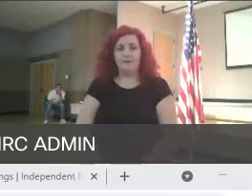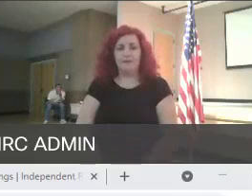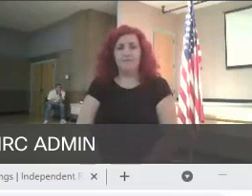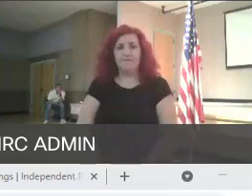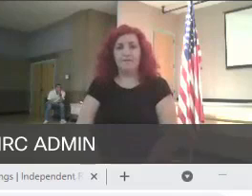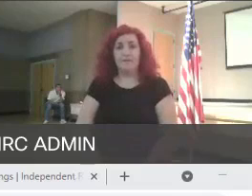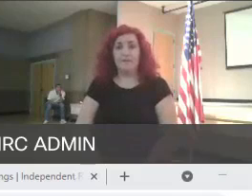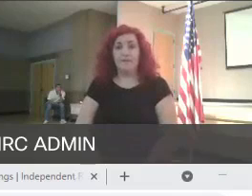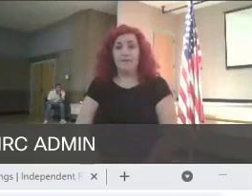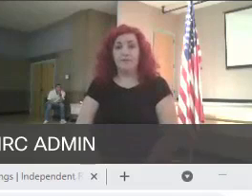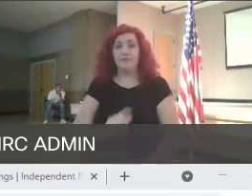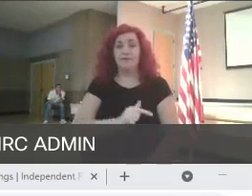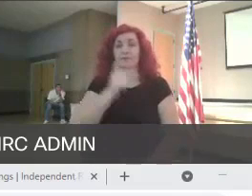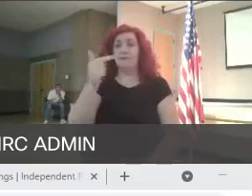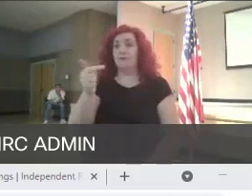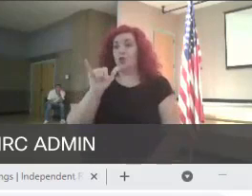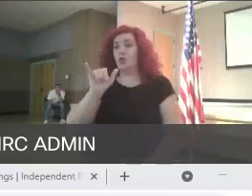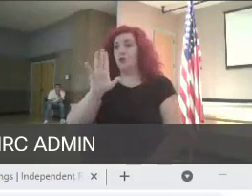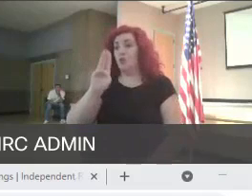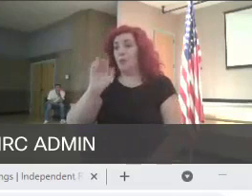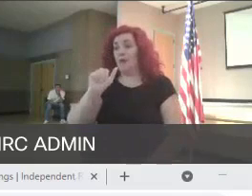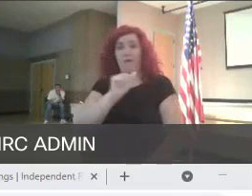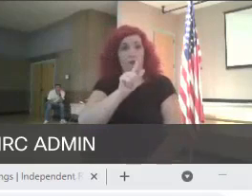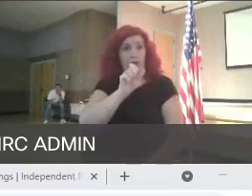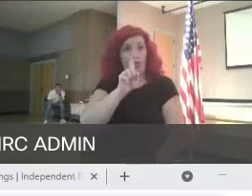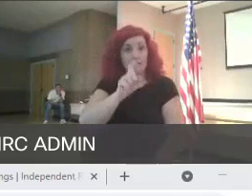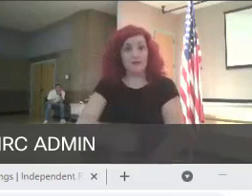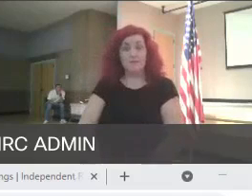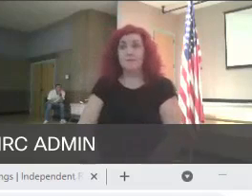Next, we'll throw it back over to Yuma. Alex?